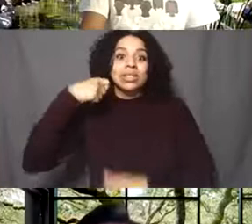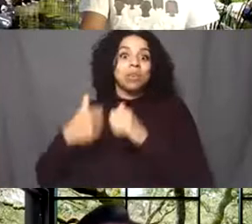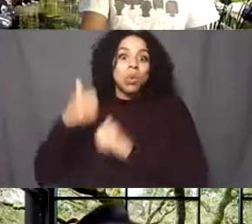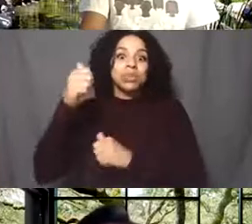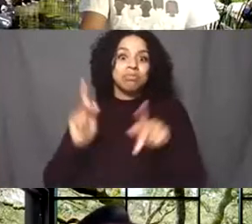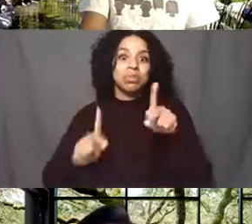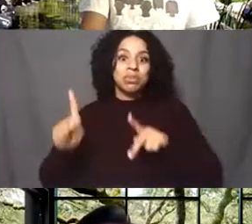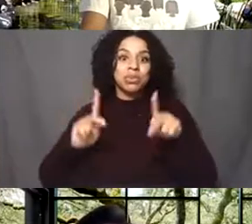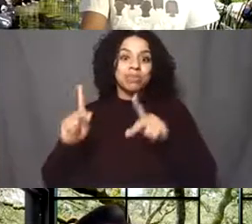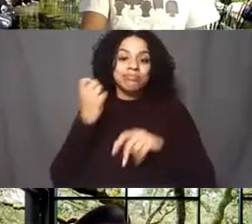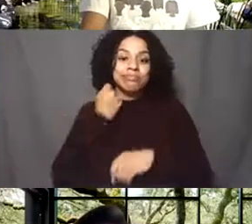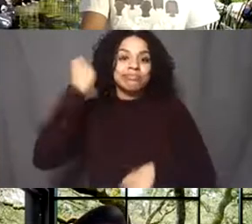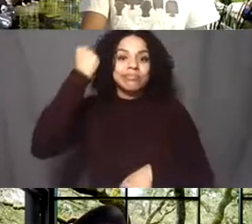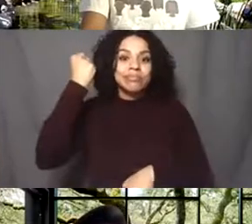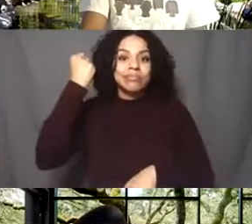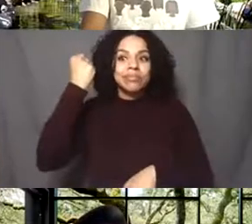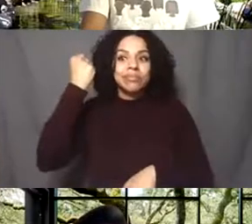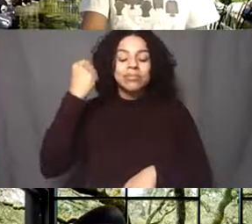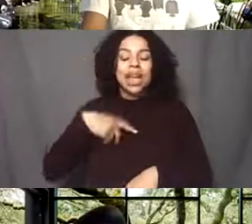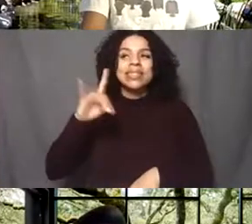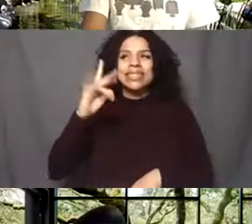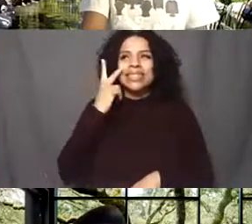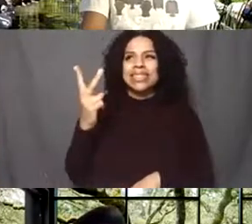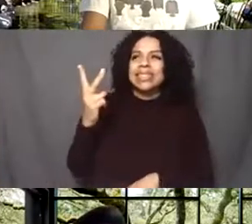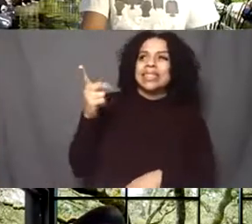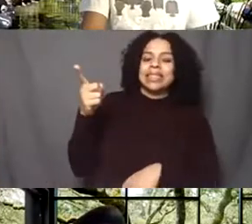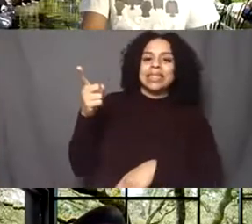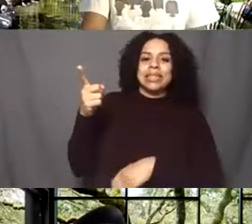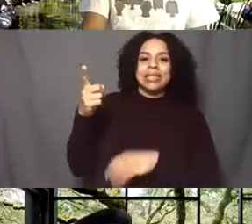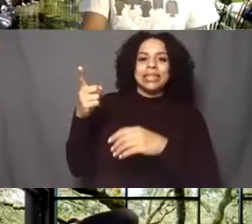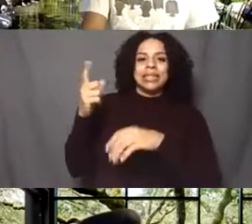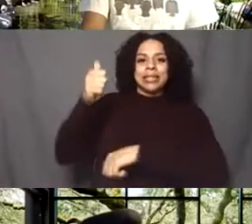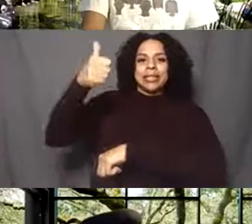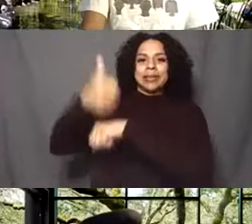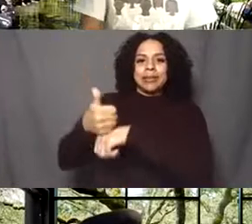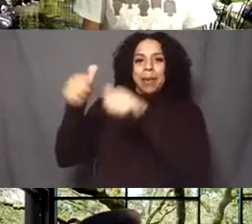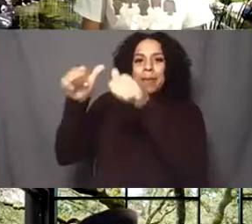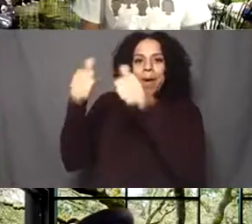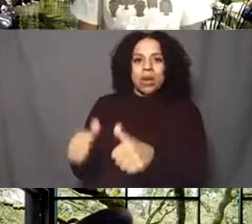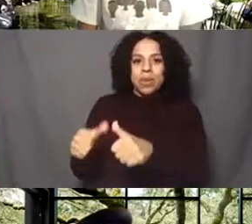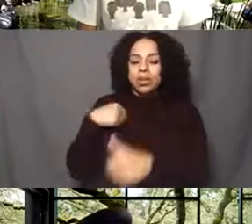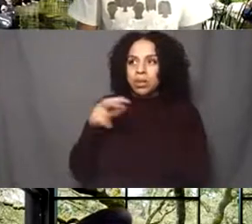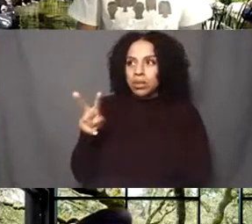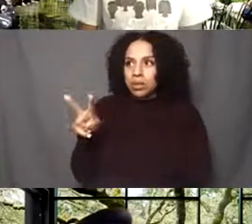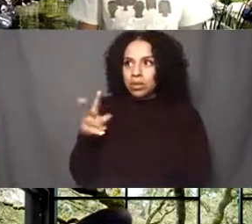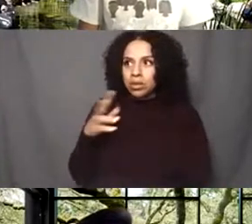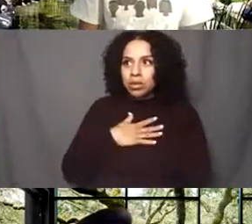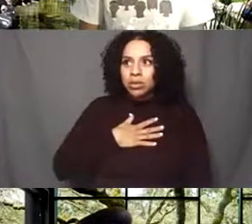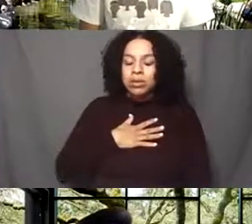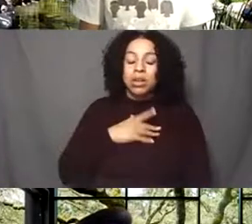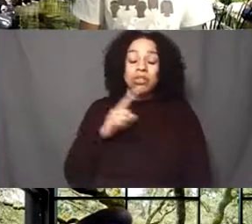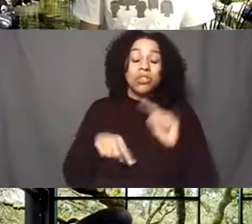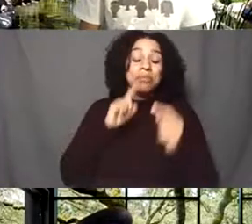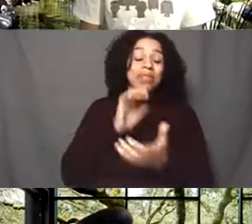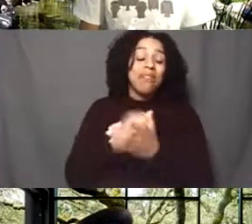monument he had there to my dad's hometown. And it absolutely took my breath away to see the number of Black people who were killed there. And so